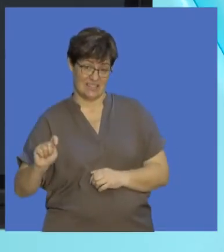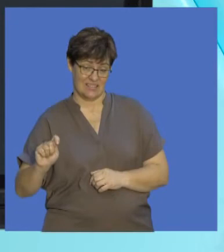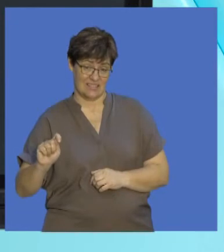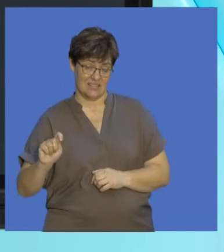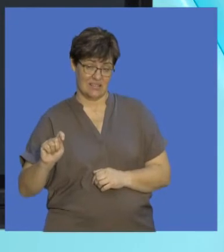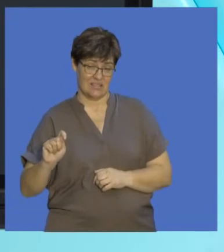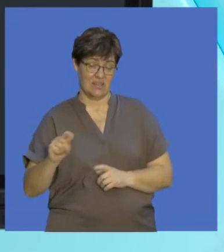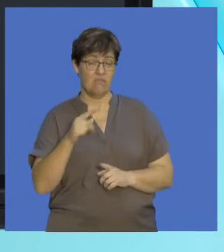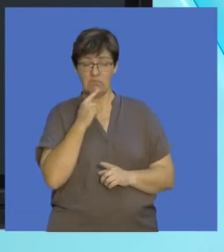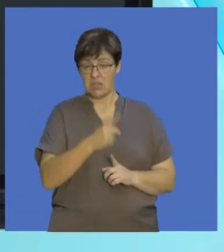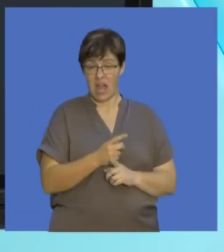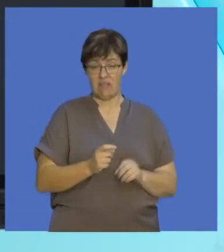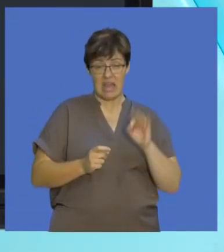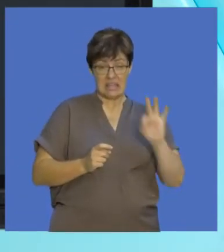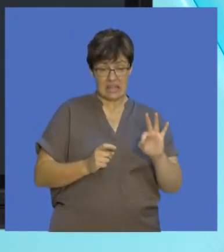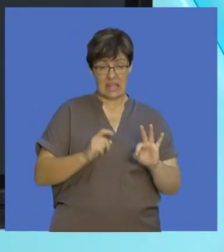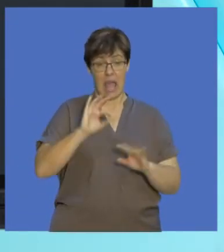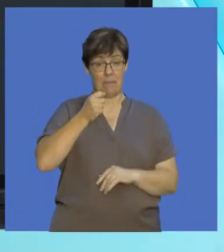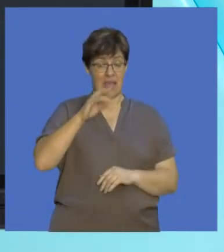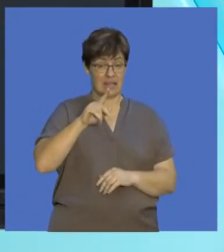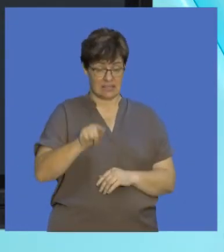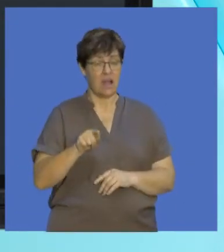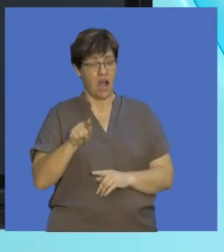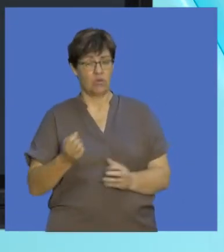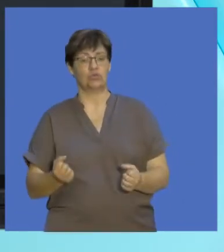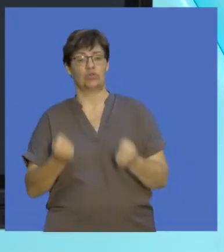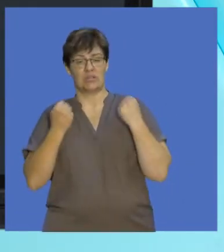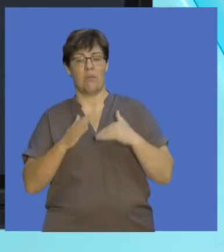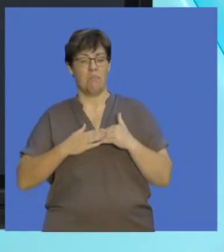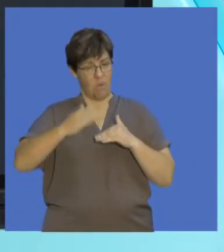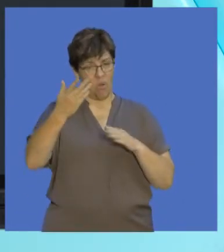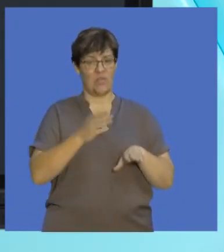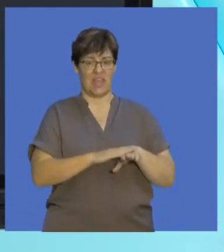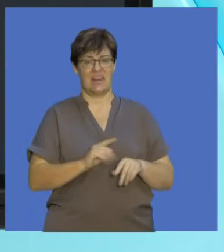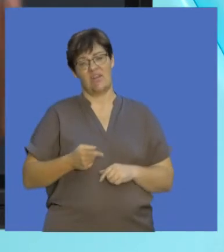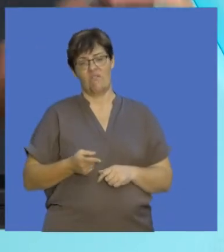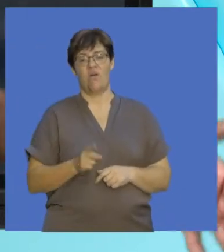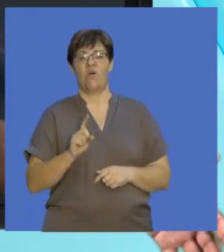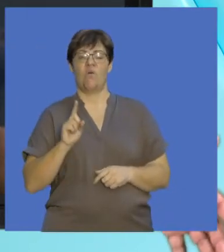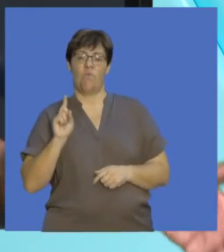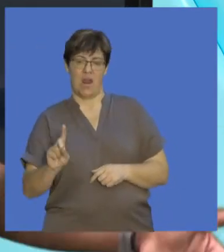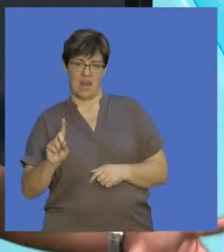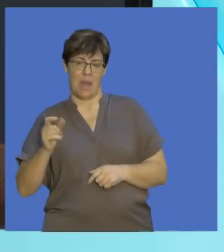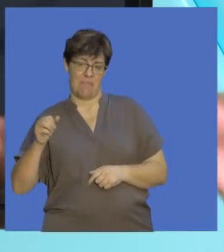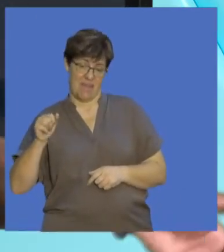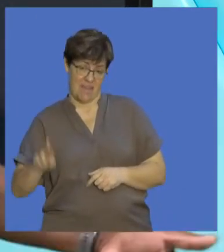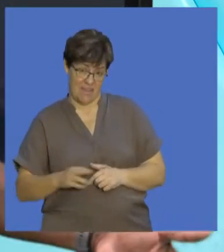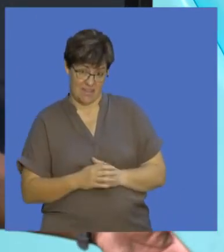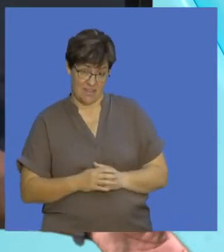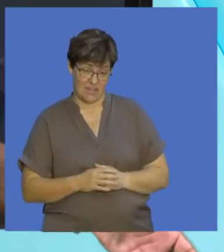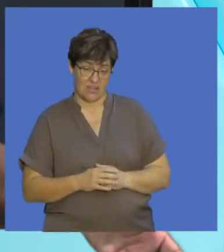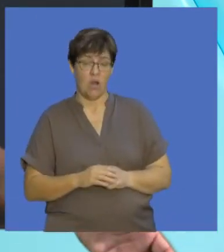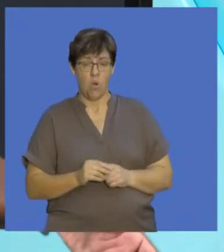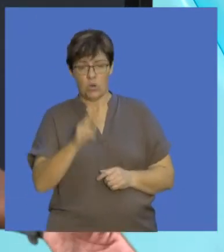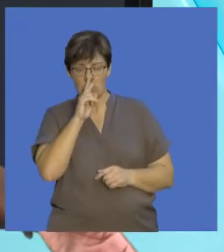okay, if we've got 3 amperes, this current strength is greater compared to that of an ampere, which is 1 ampere.